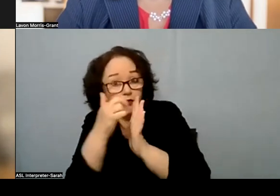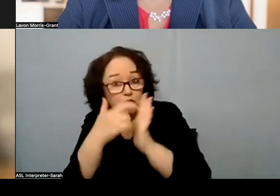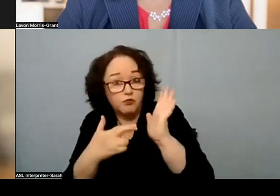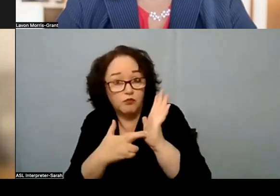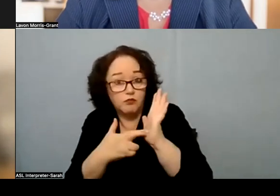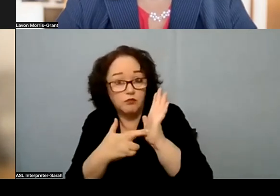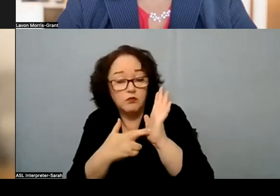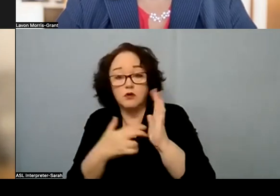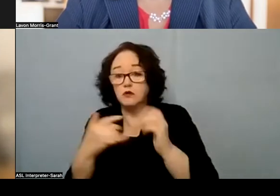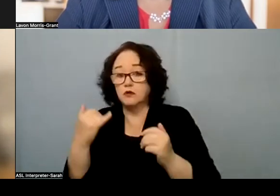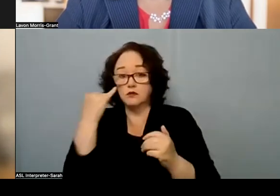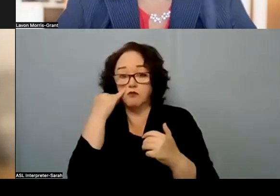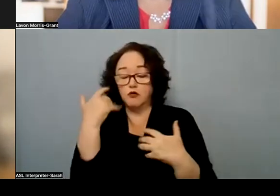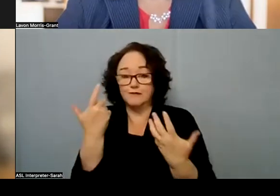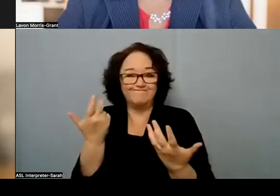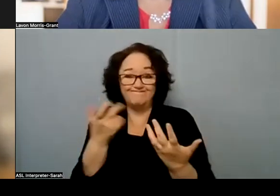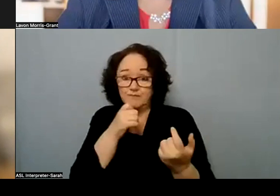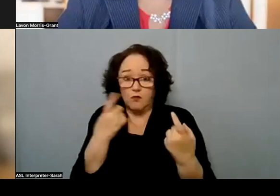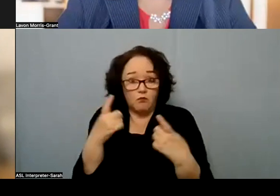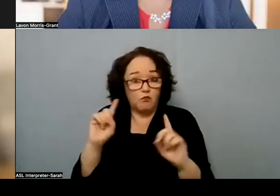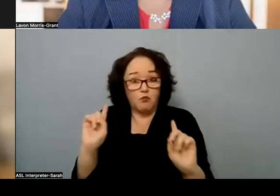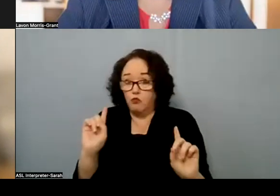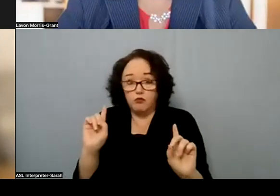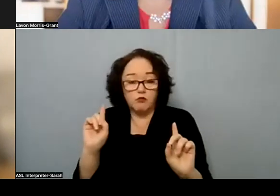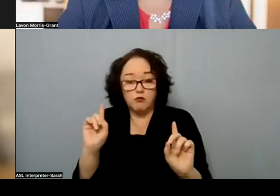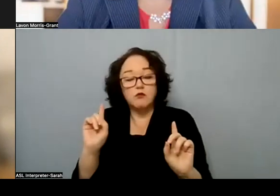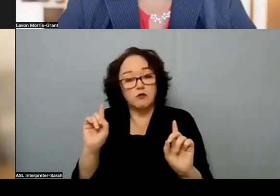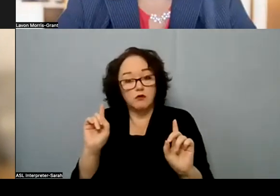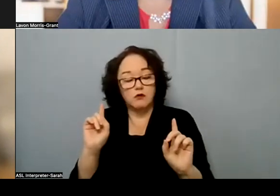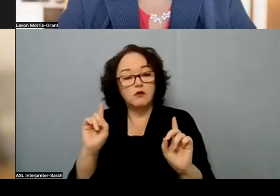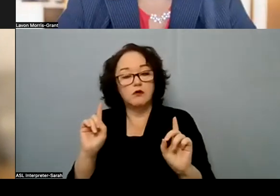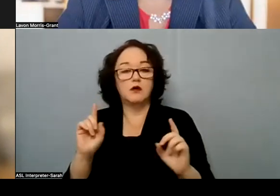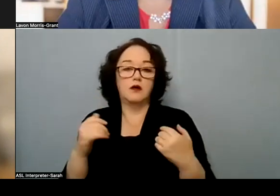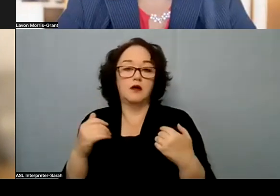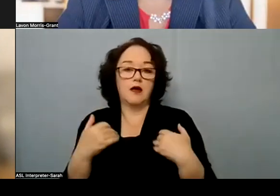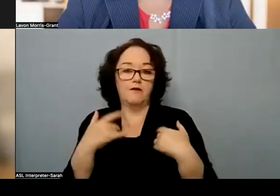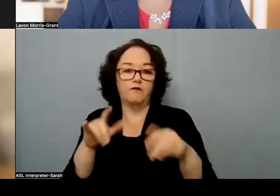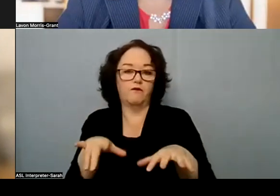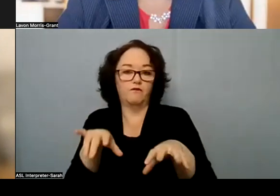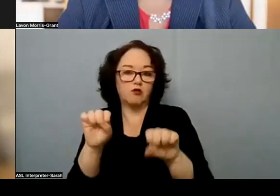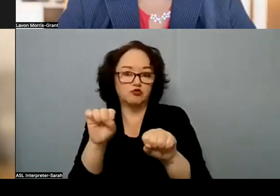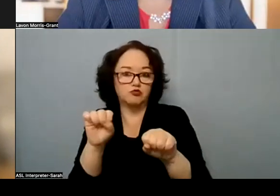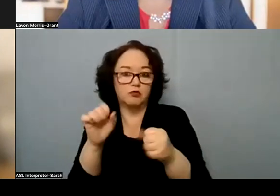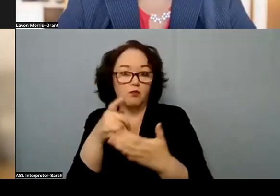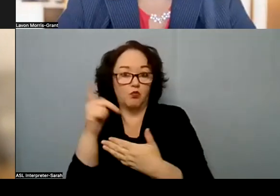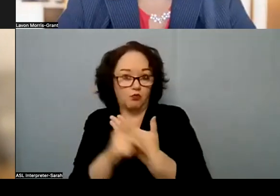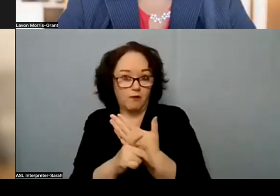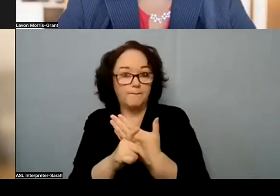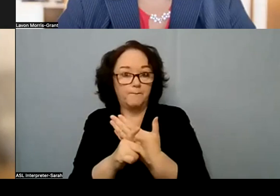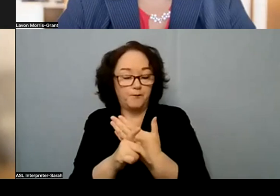for some reason, certainly there are fostering programs and things like that where you might put